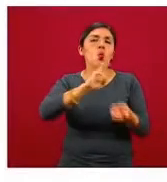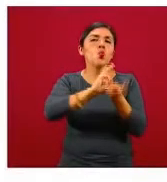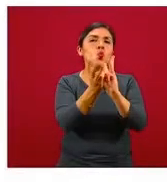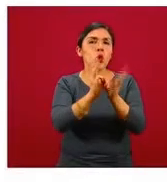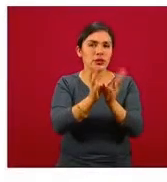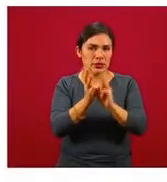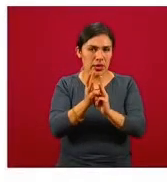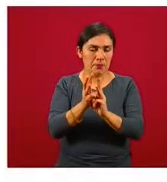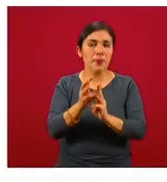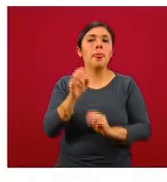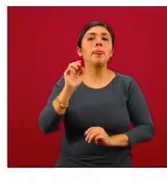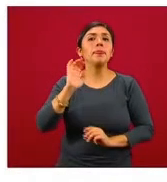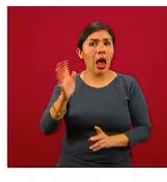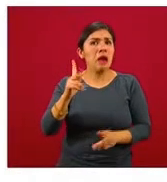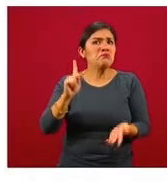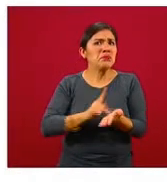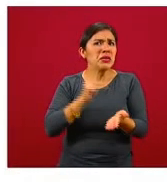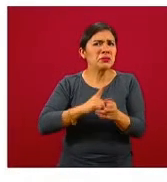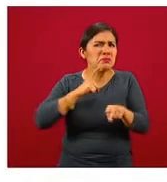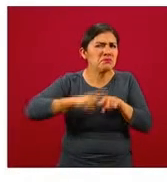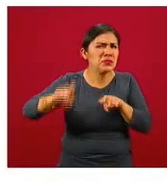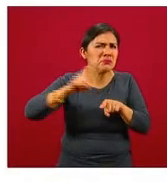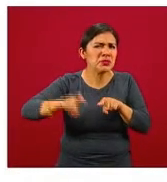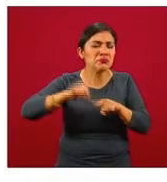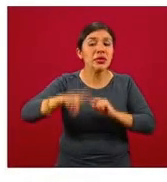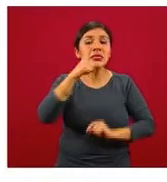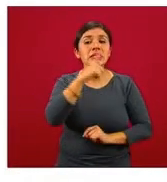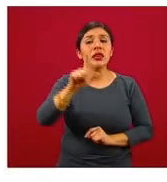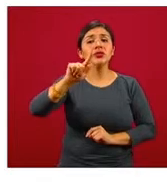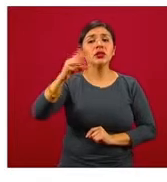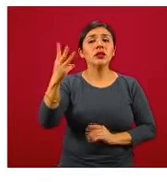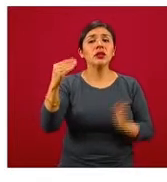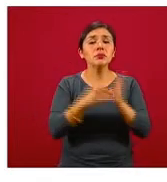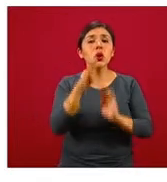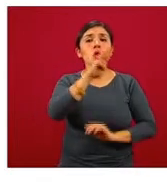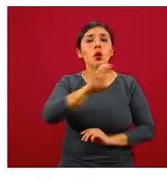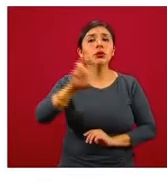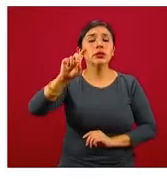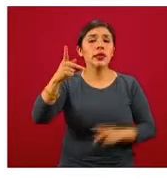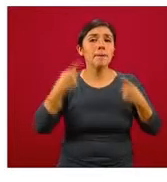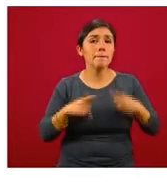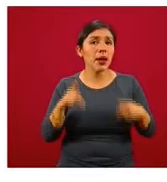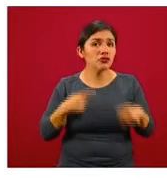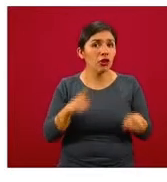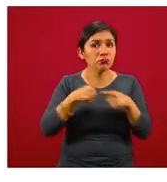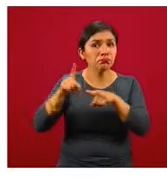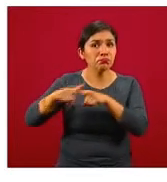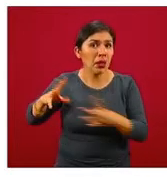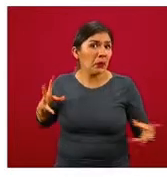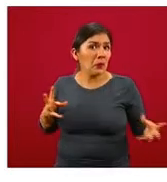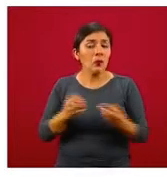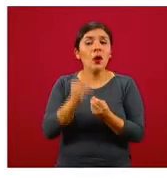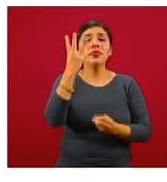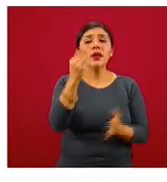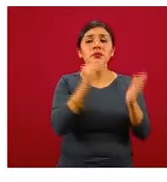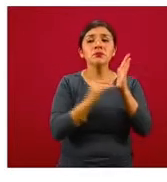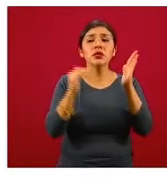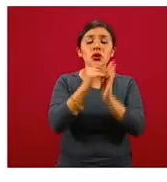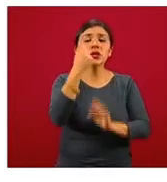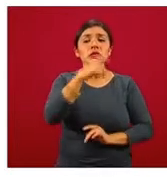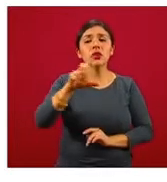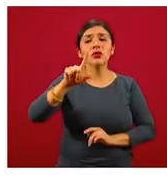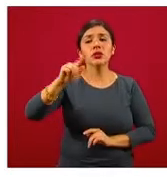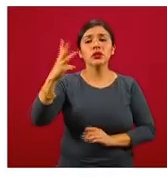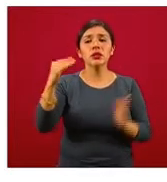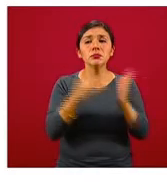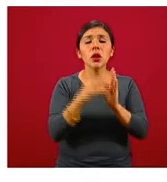WhatsApp ha application, recibido and she mensajes has de received 173.930 personas 173,000 con un total de messages and